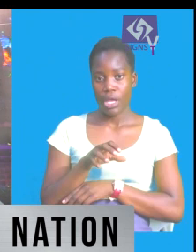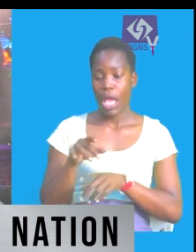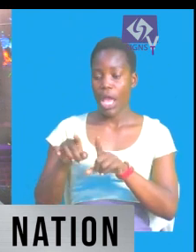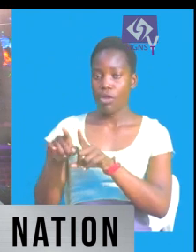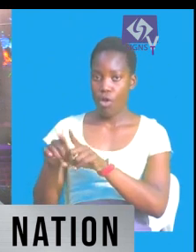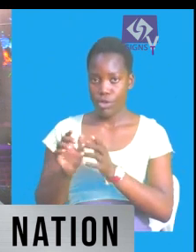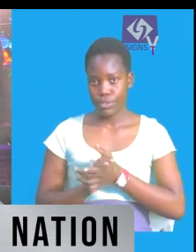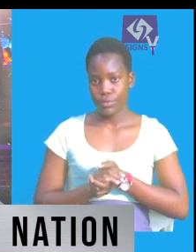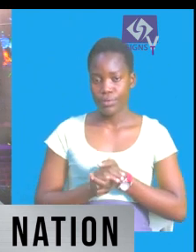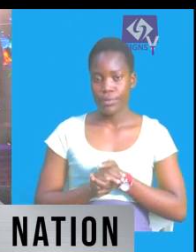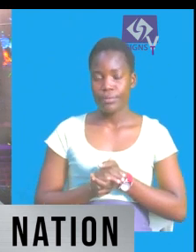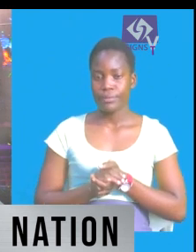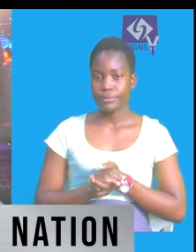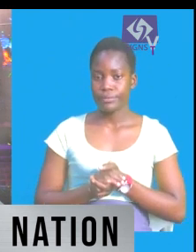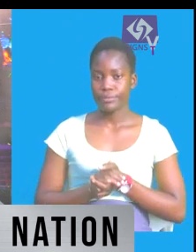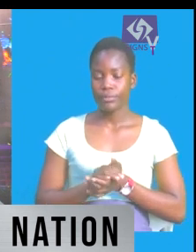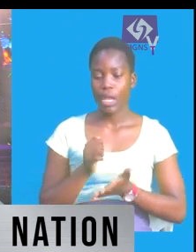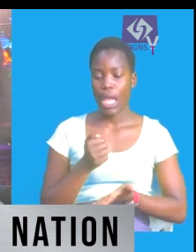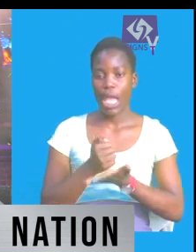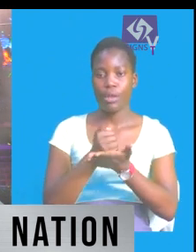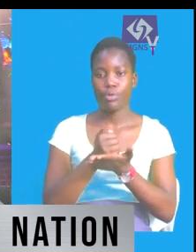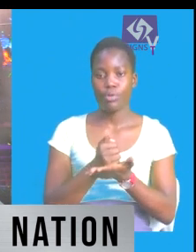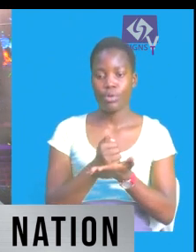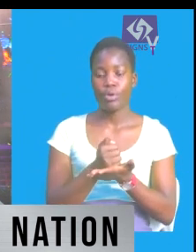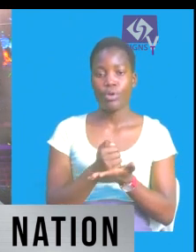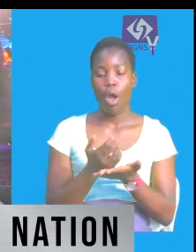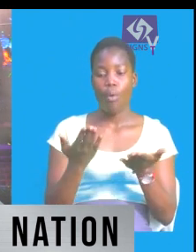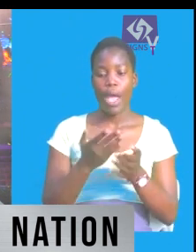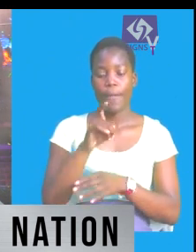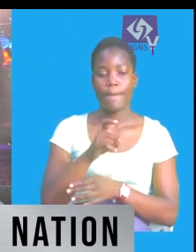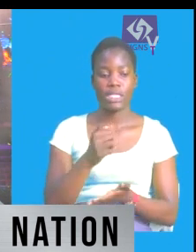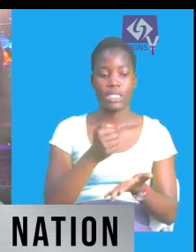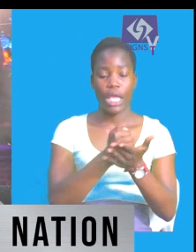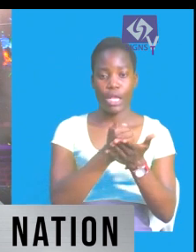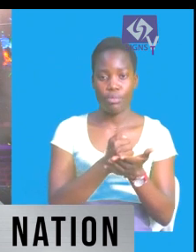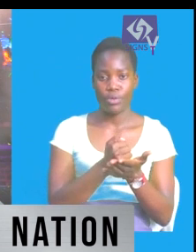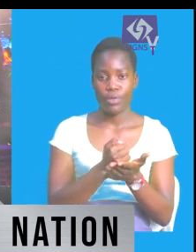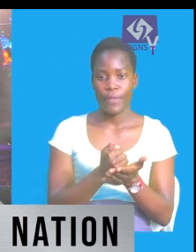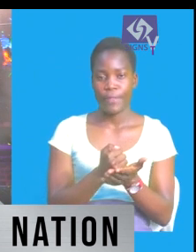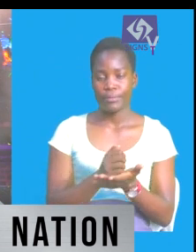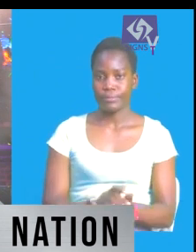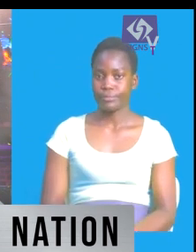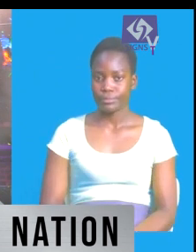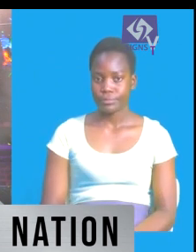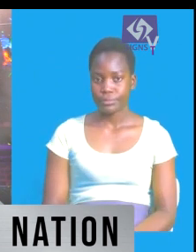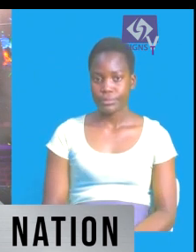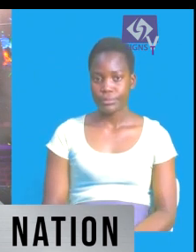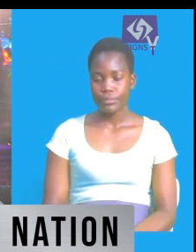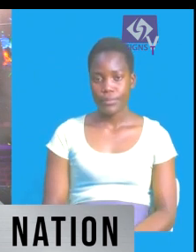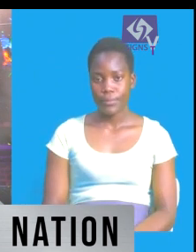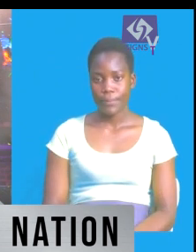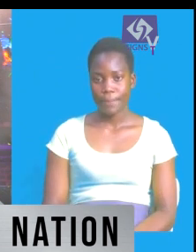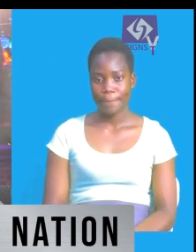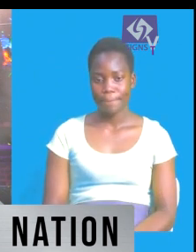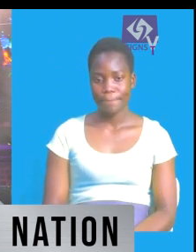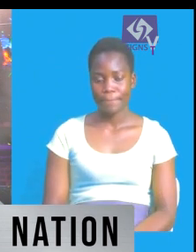have to also like help where you need to help, maybe if you are maybe a firstborn like